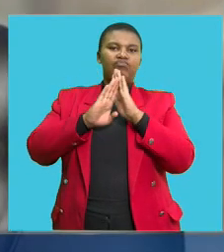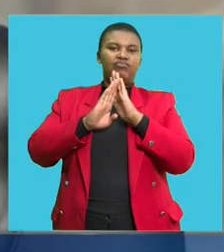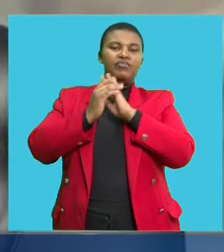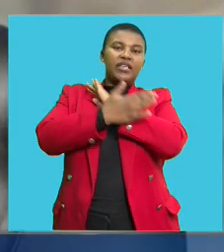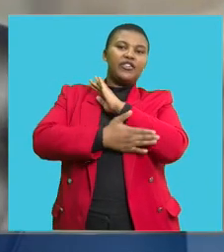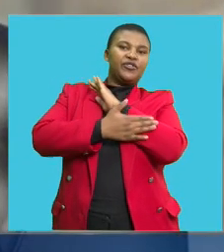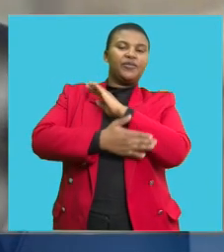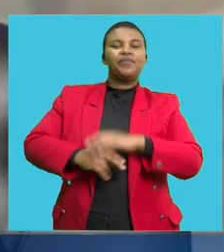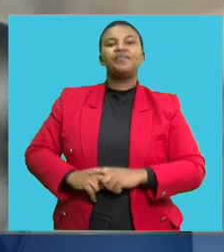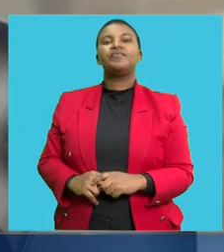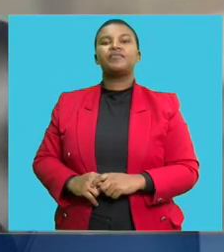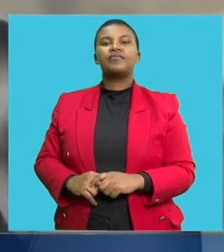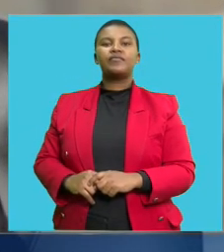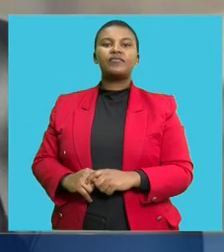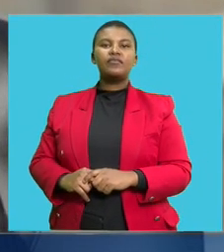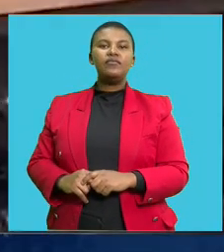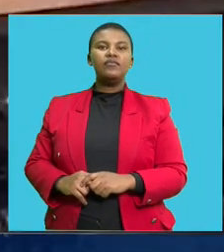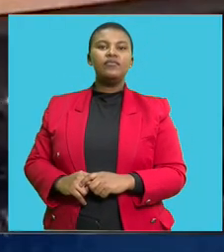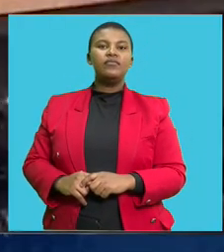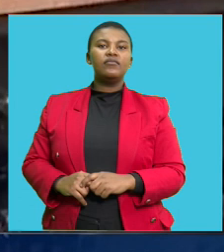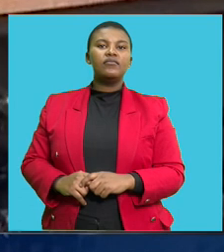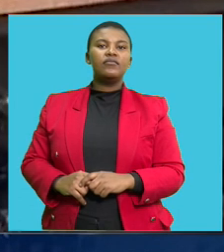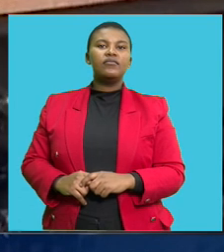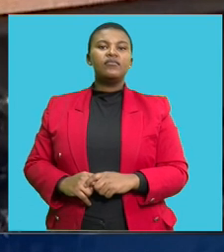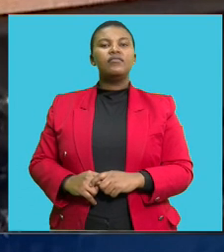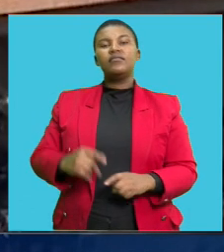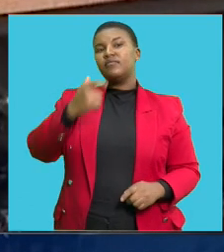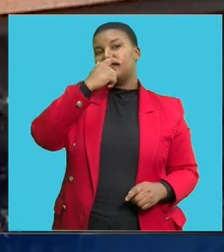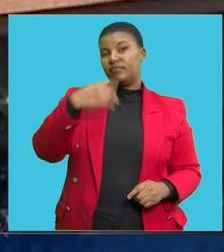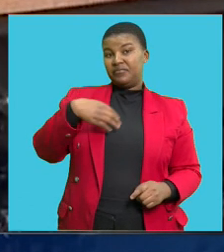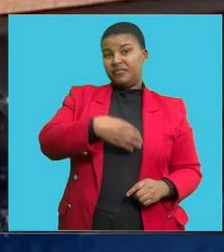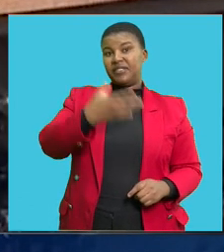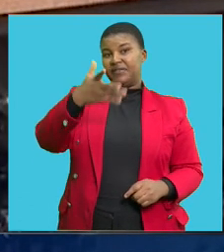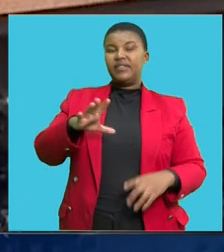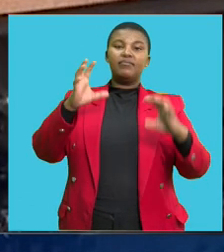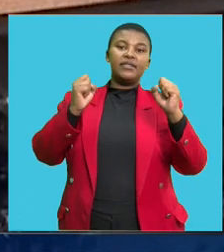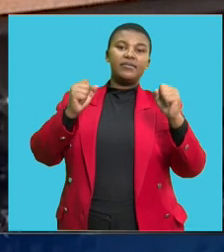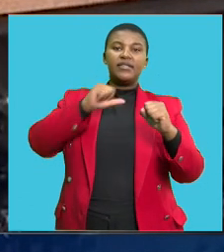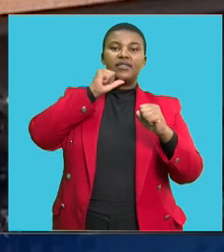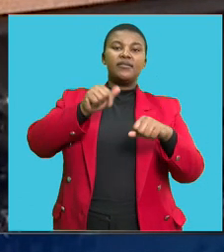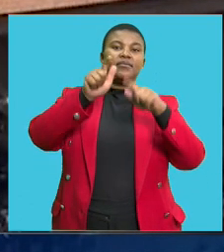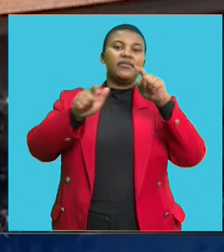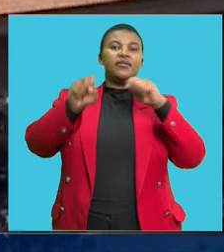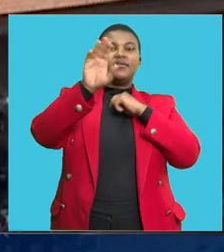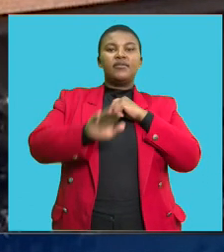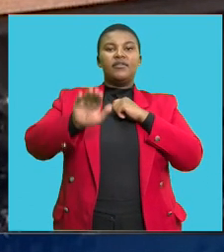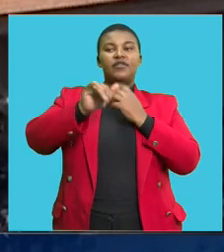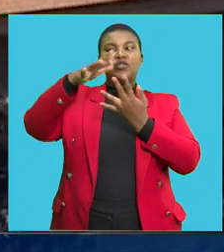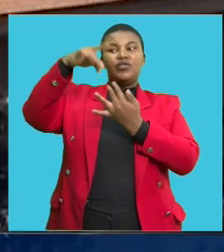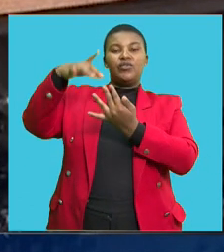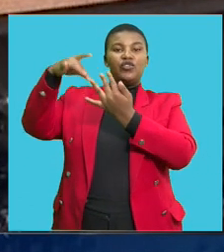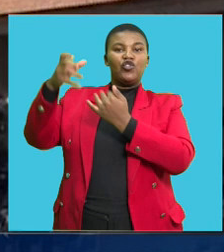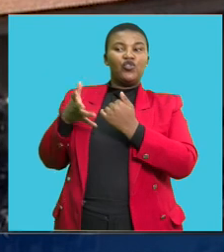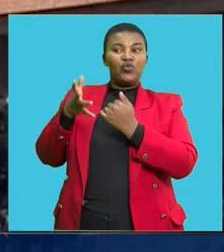URamaphosa uphinde waphawula ngendlela izakhamizi zakuleli ezivote ngayo kukhetho lwanonyaka, nathi-ke bazokuhlonipha njengoba